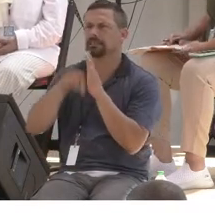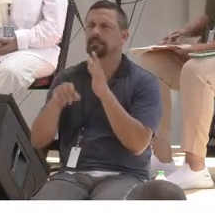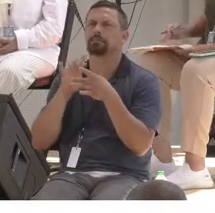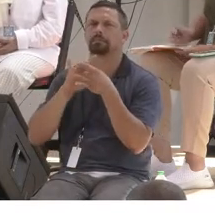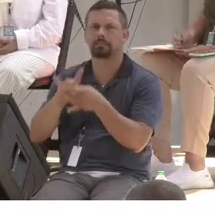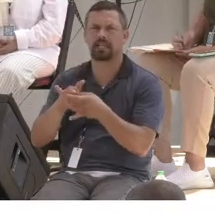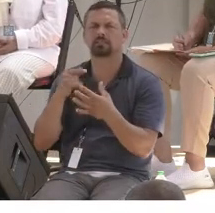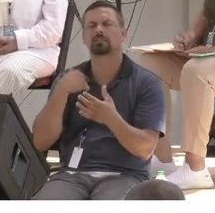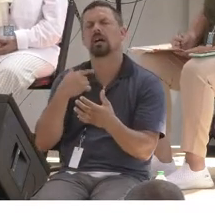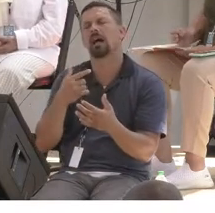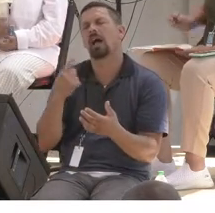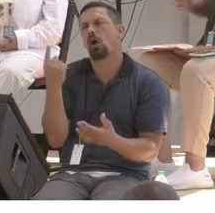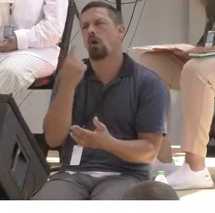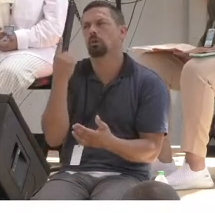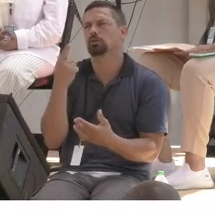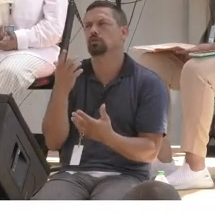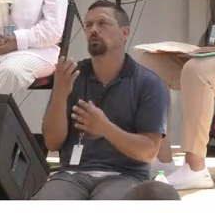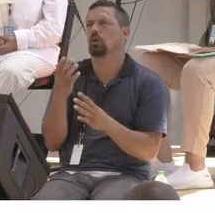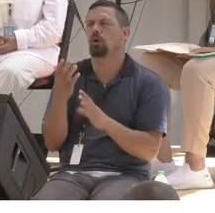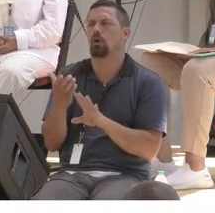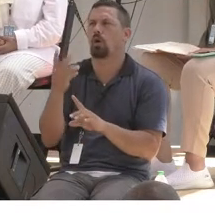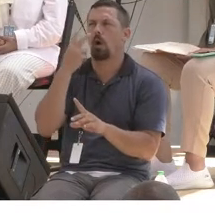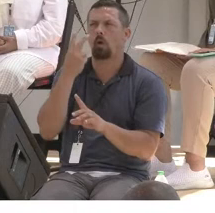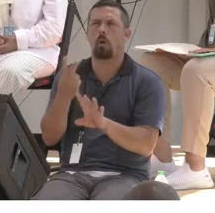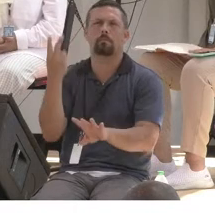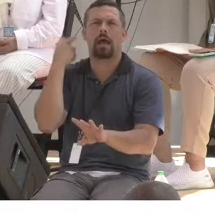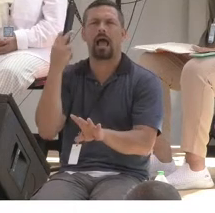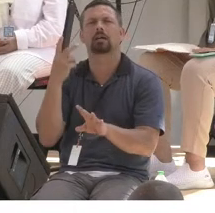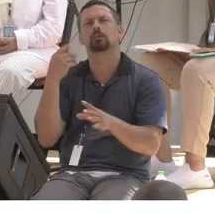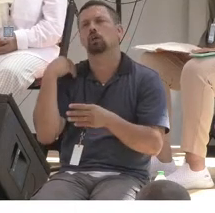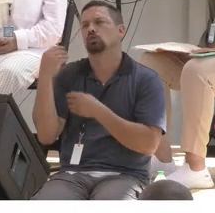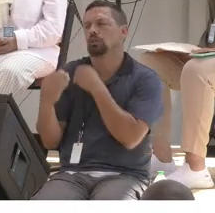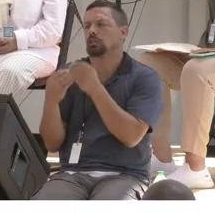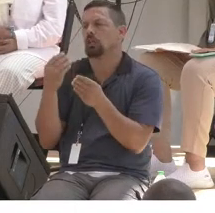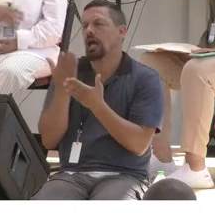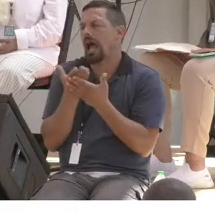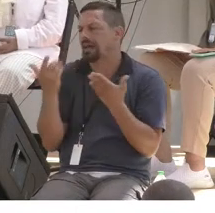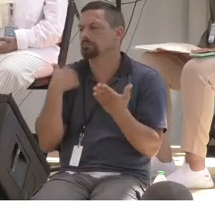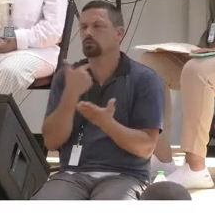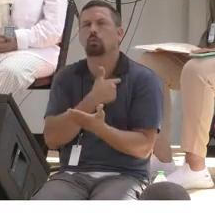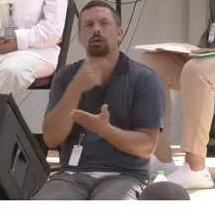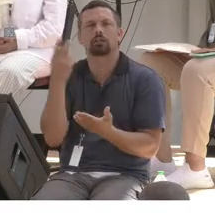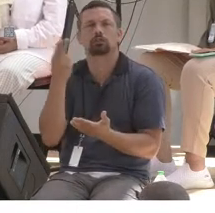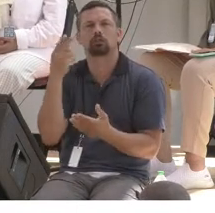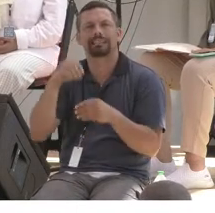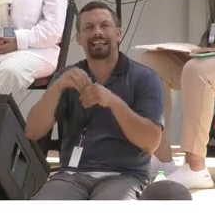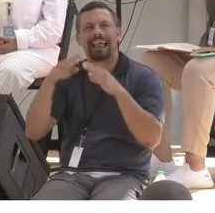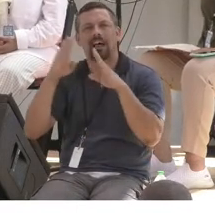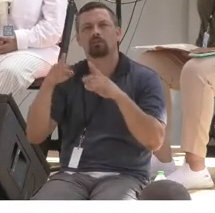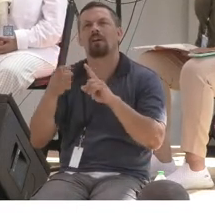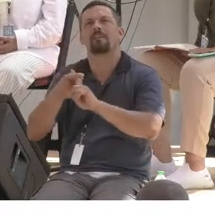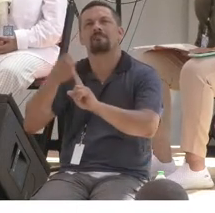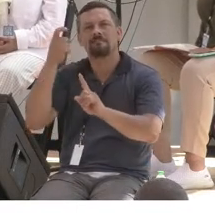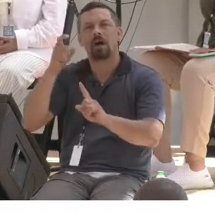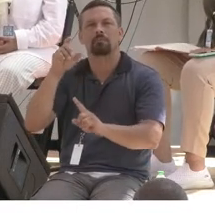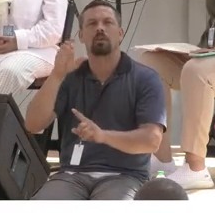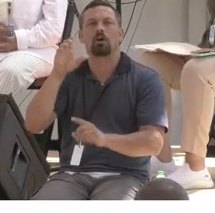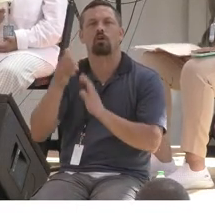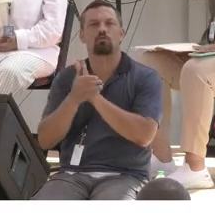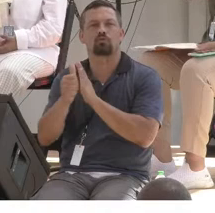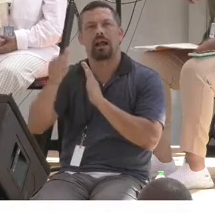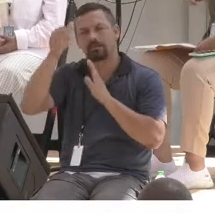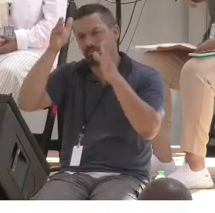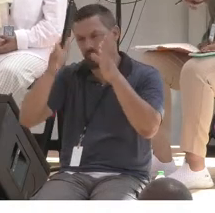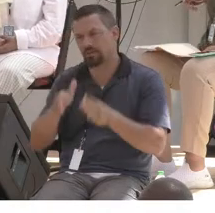I always go back to the traditional items that we use in the house as well, like from those craftsmen. Such as